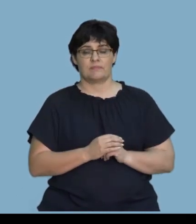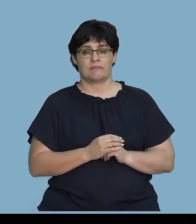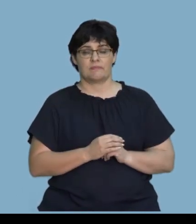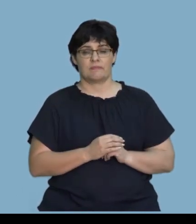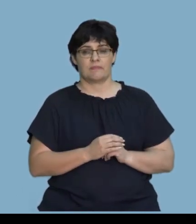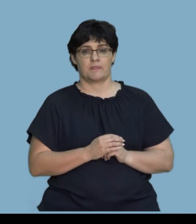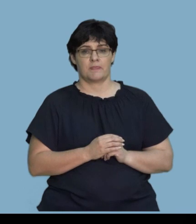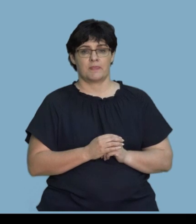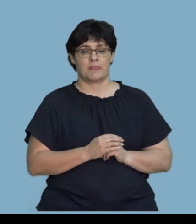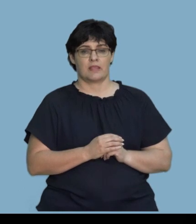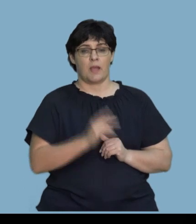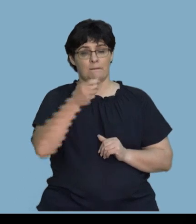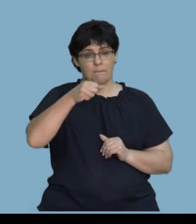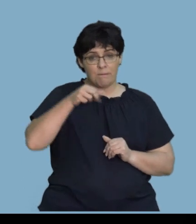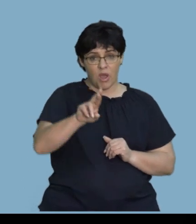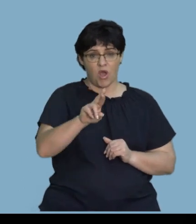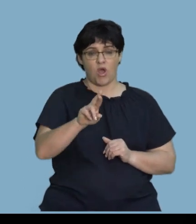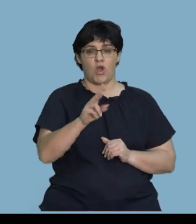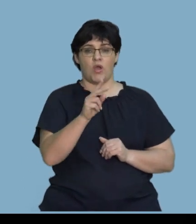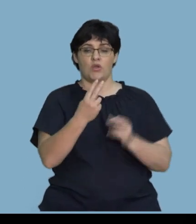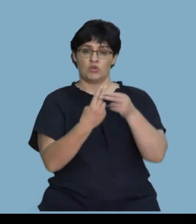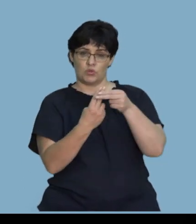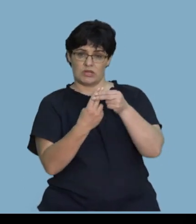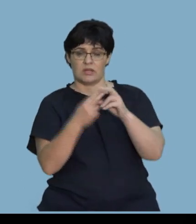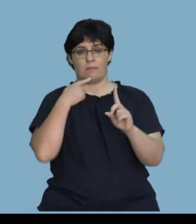per unit positive charge.